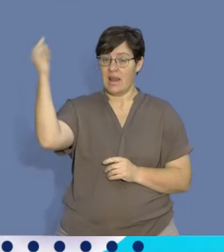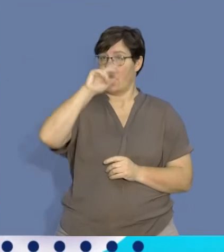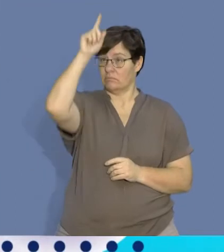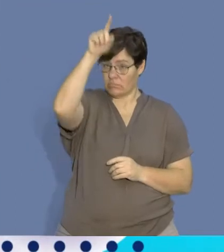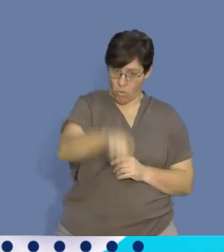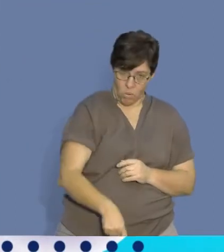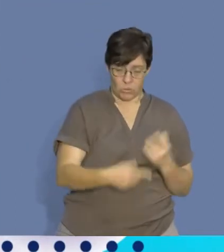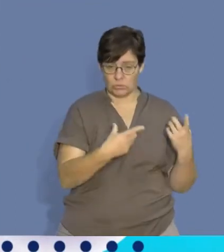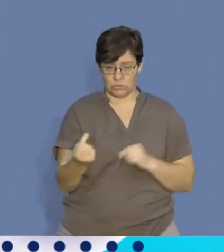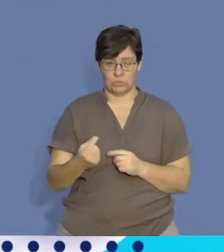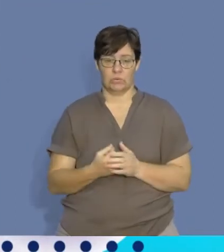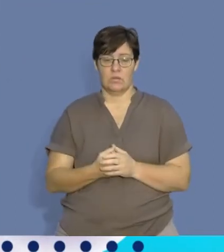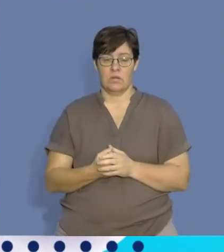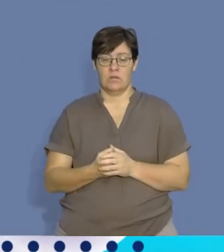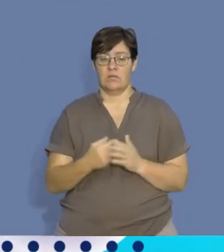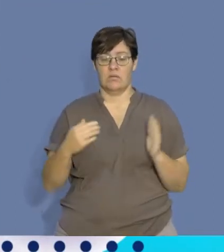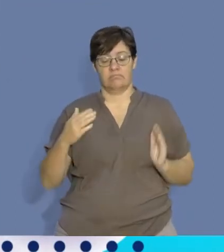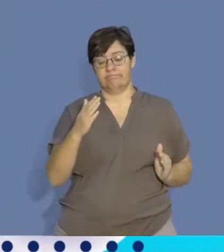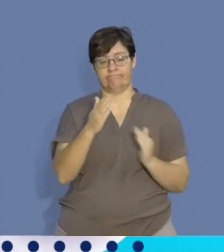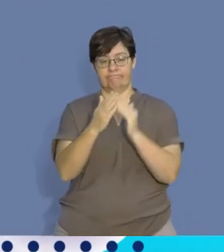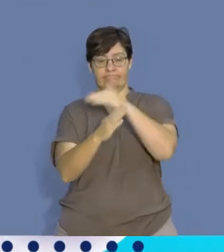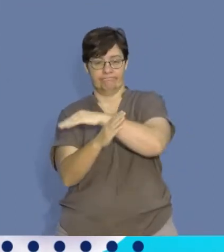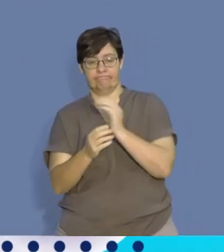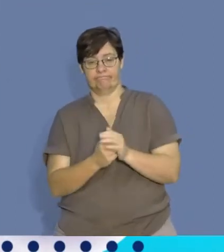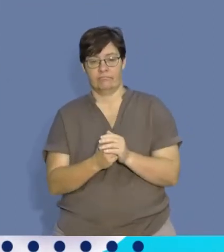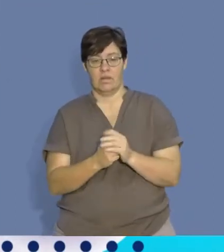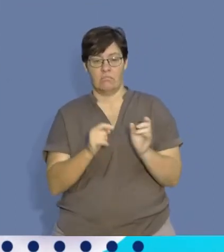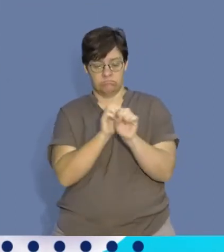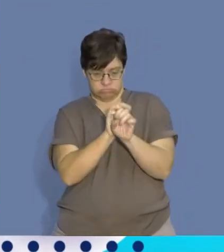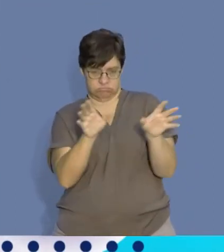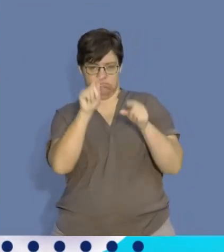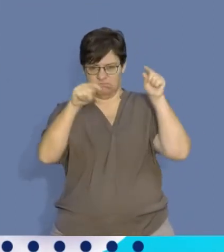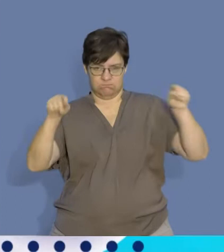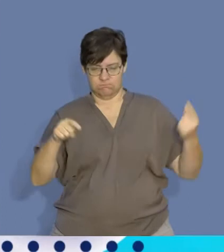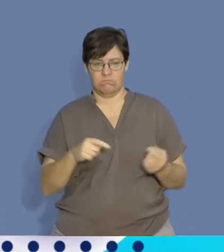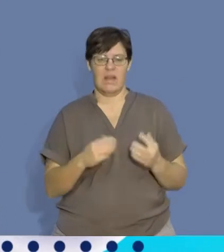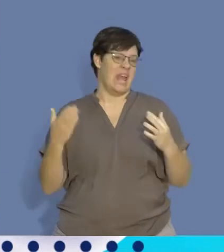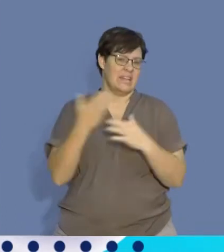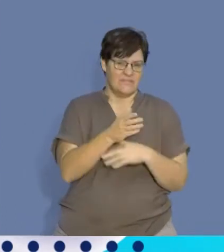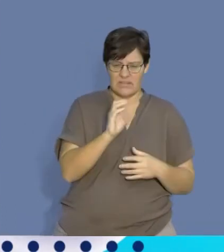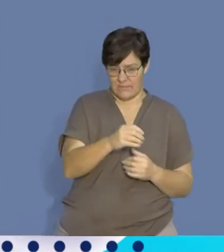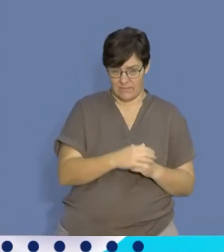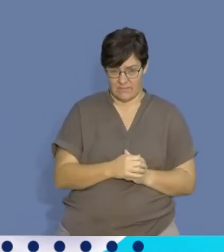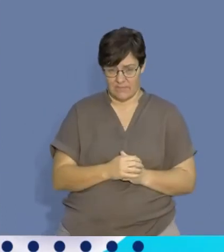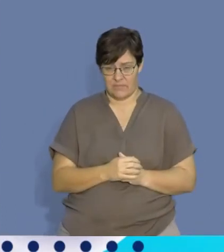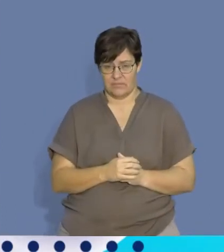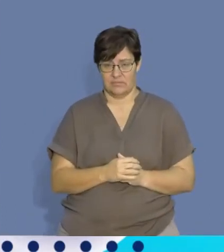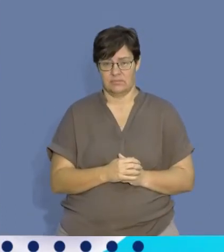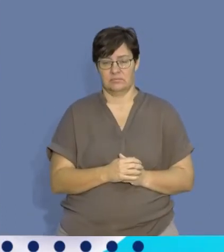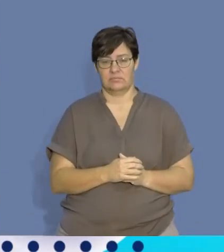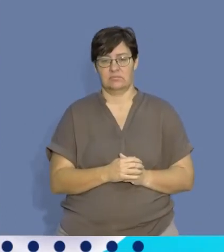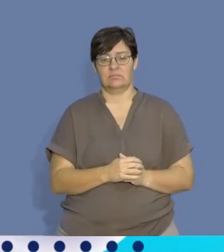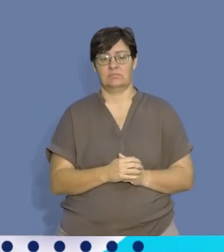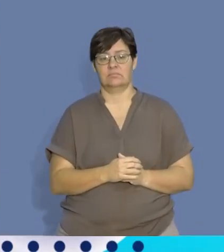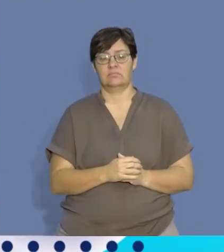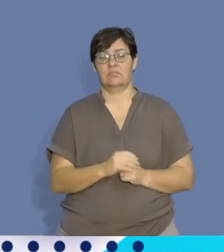It can be refracted, it can be diffracted, and it can exhibit interference. That tells me that it